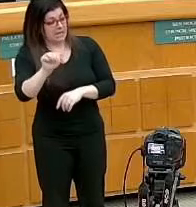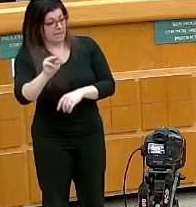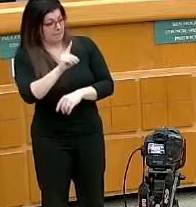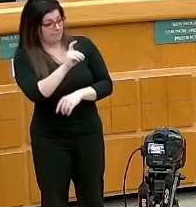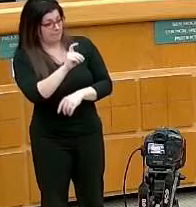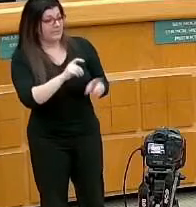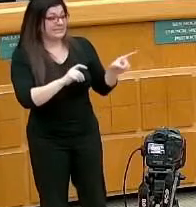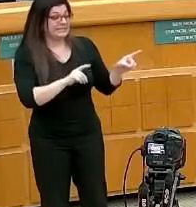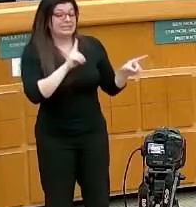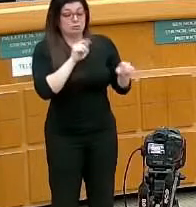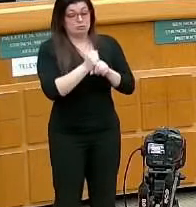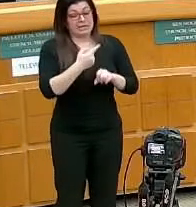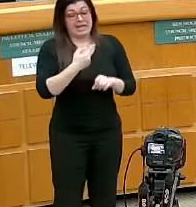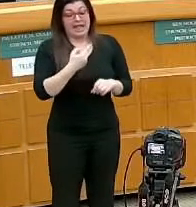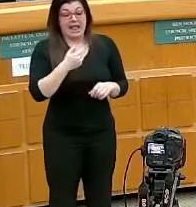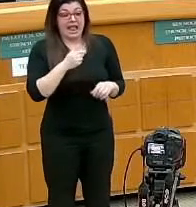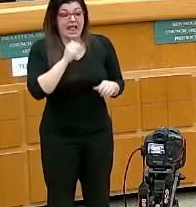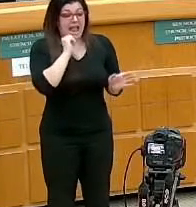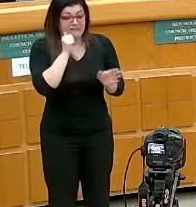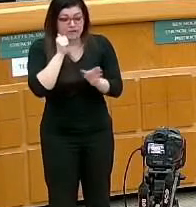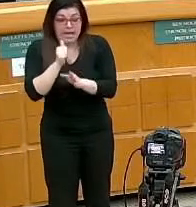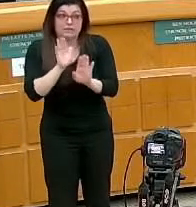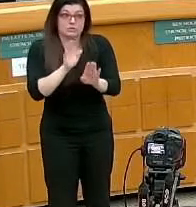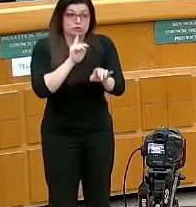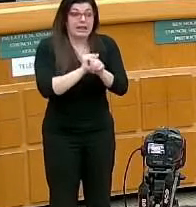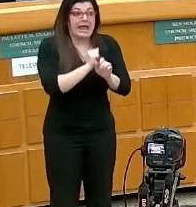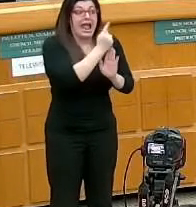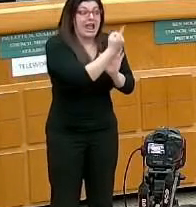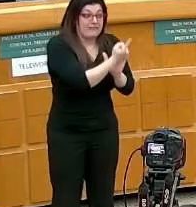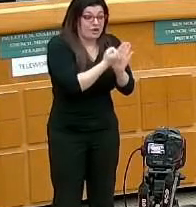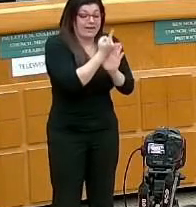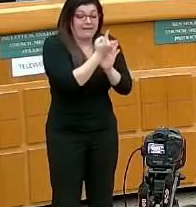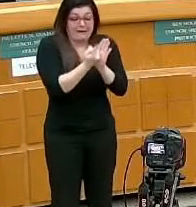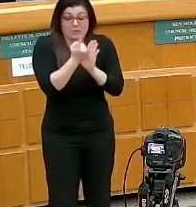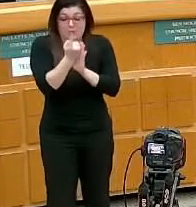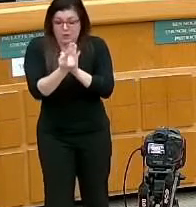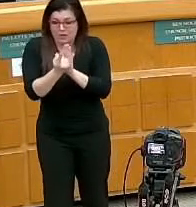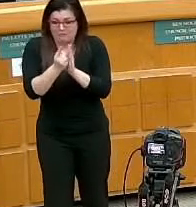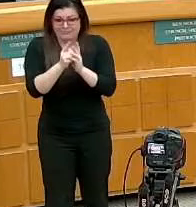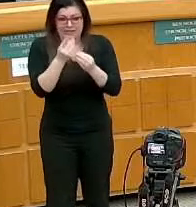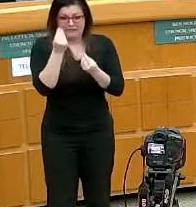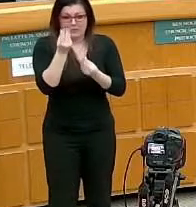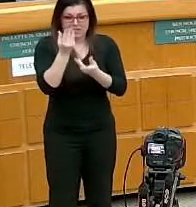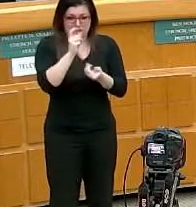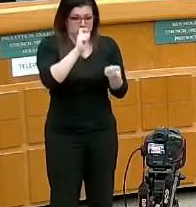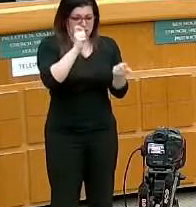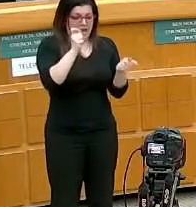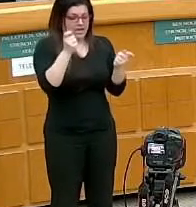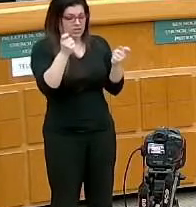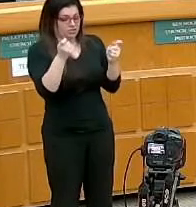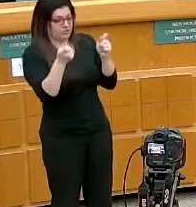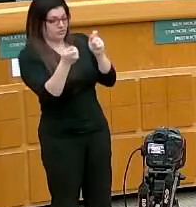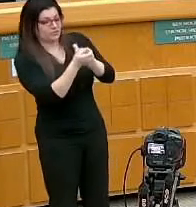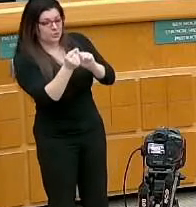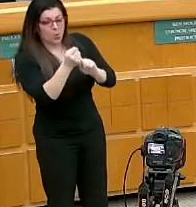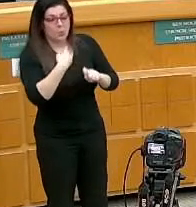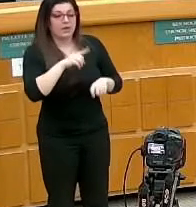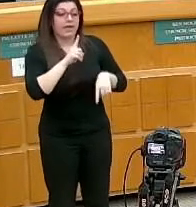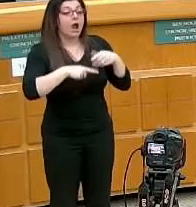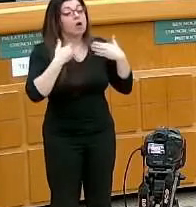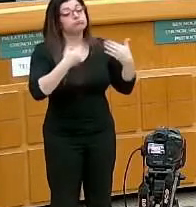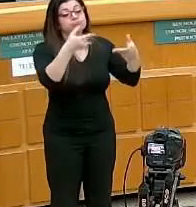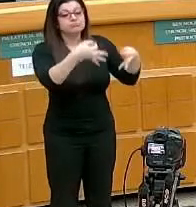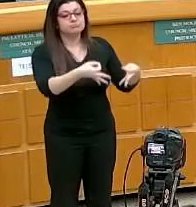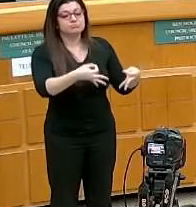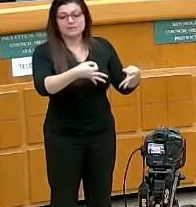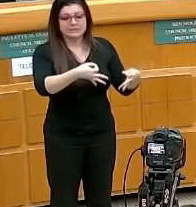every hour, more information is provided to a local community like ours on how to make decisions and how to go forward. We know